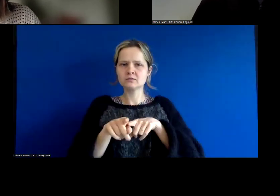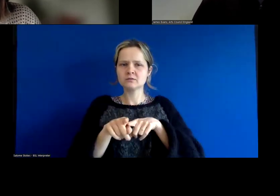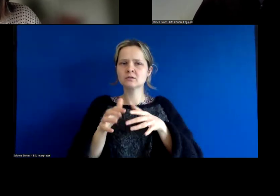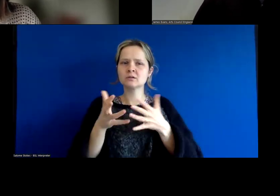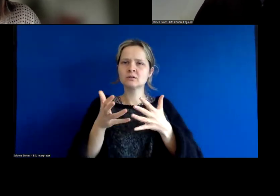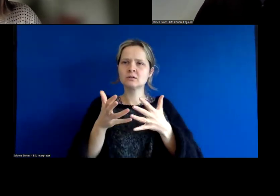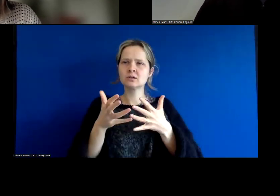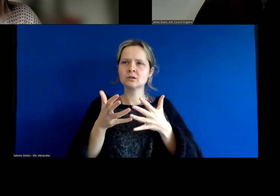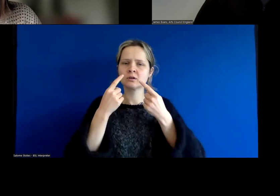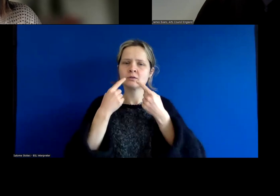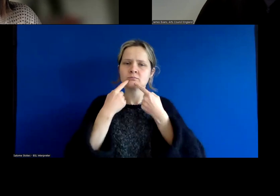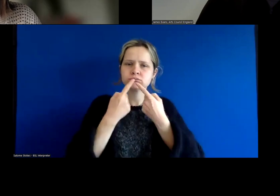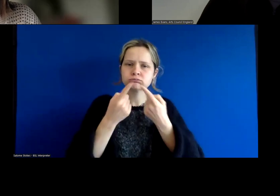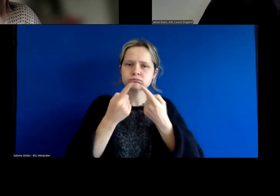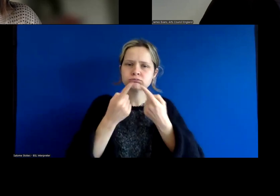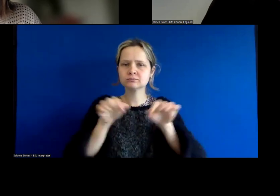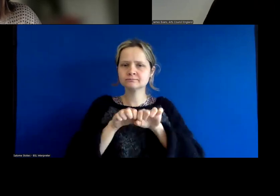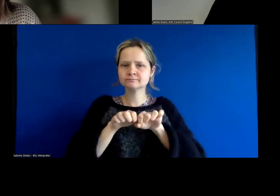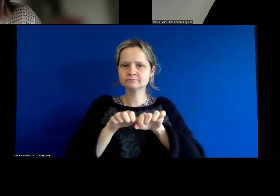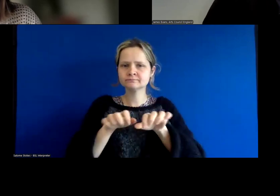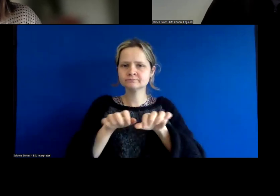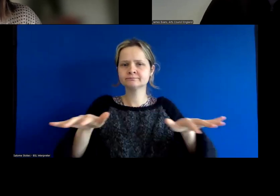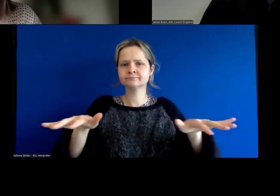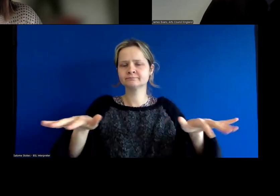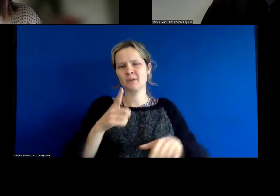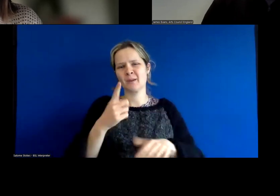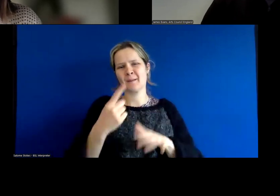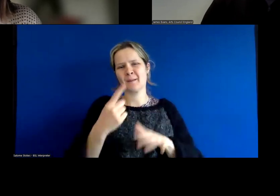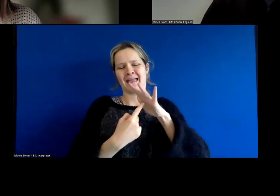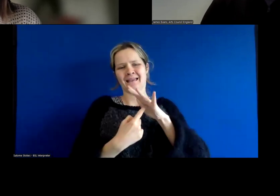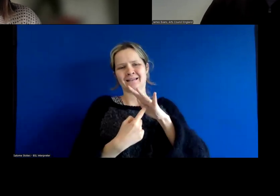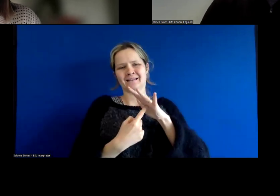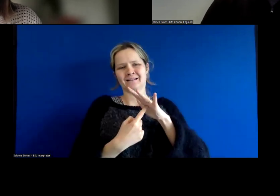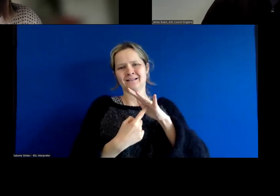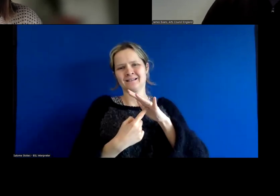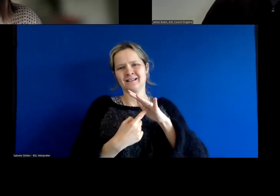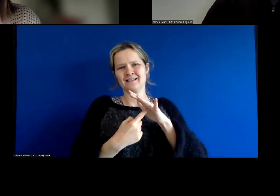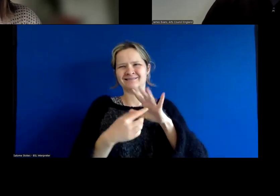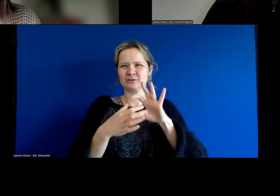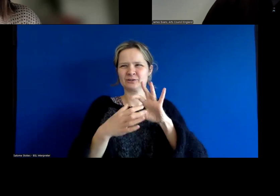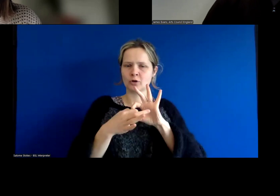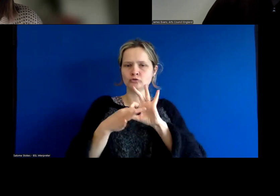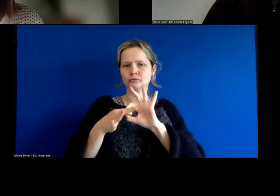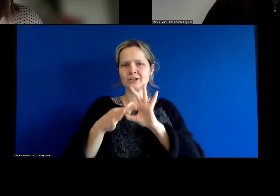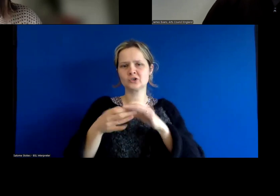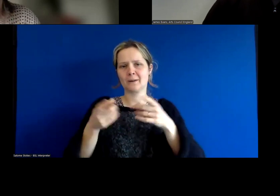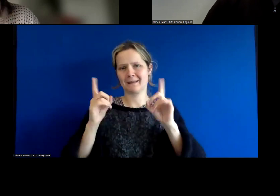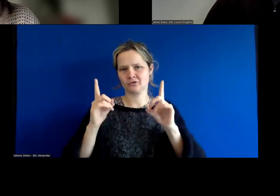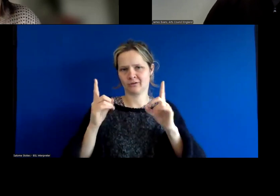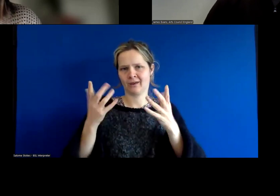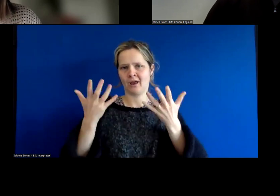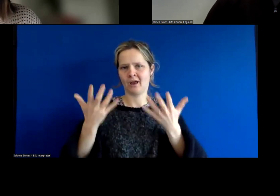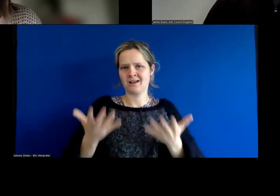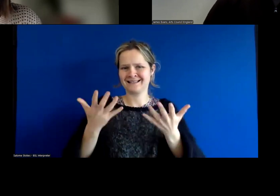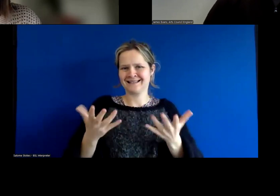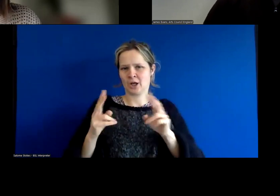spread the word. But our main way of spreading that word has really been with our relationship managers and our existing contacts within local